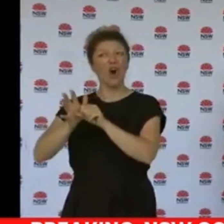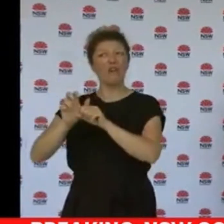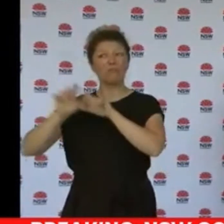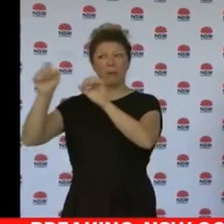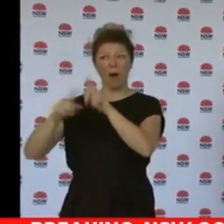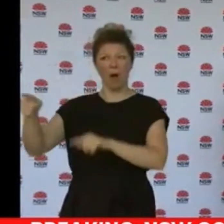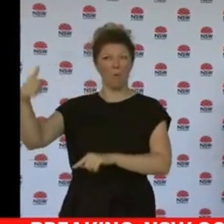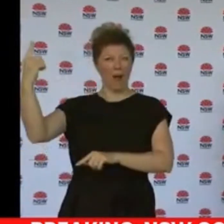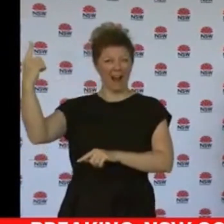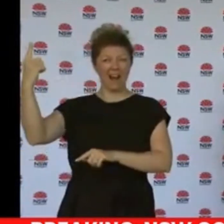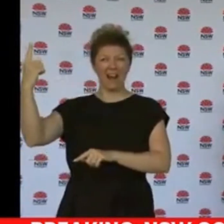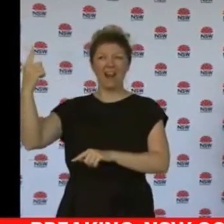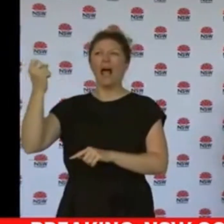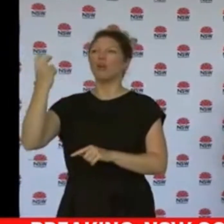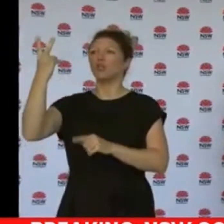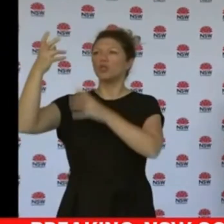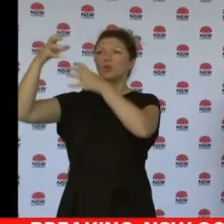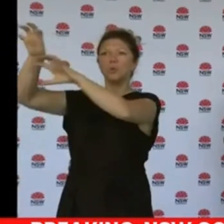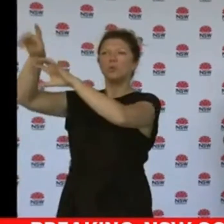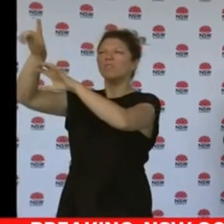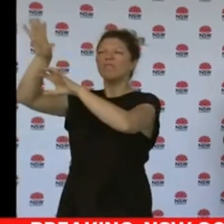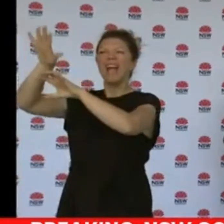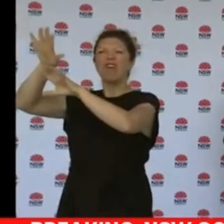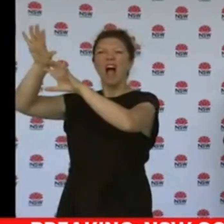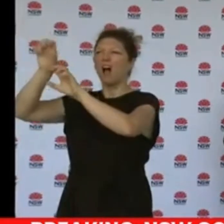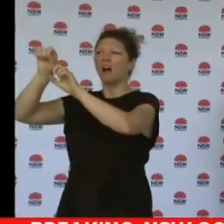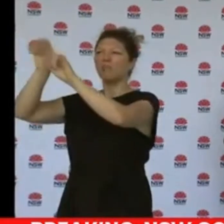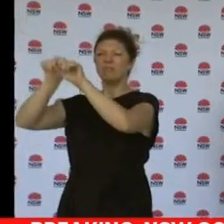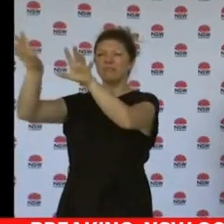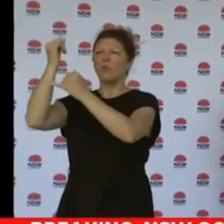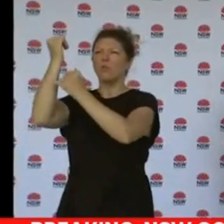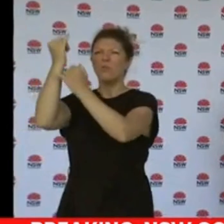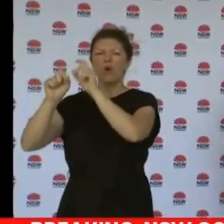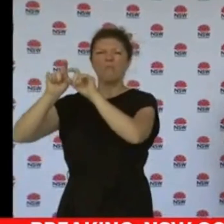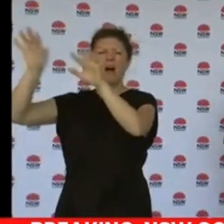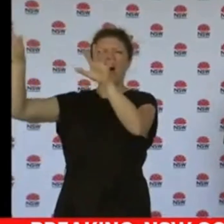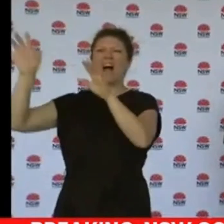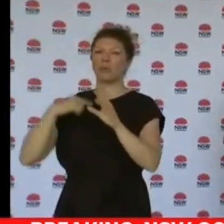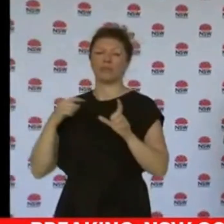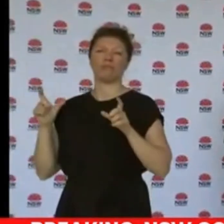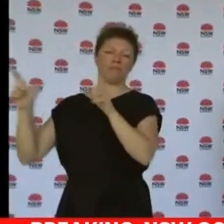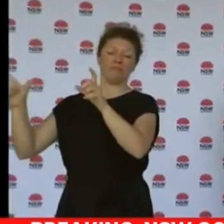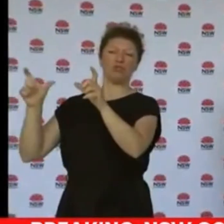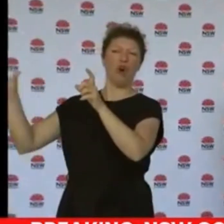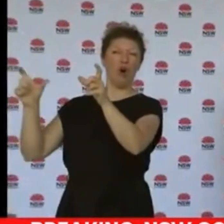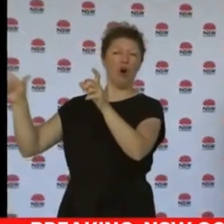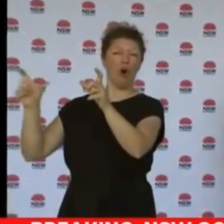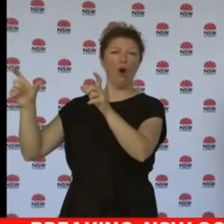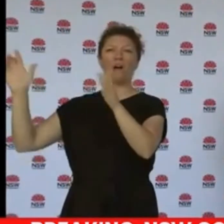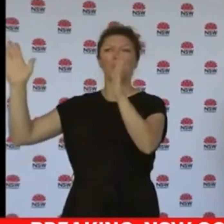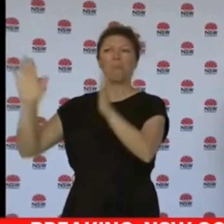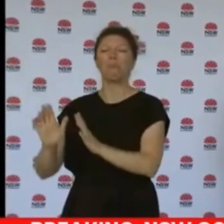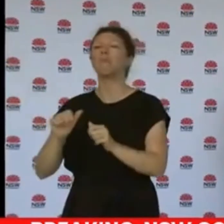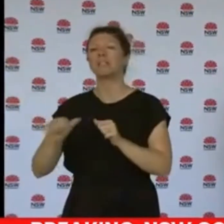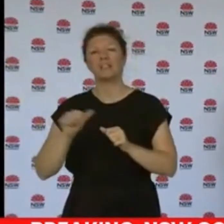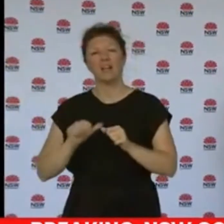was a couple of events at 2 local venues in the Avalon cluster which really seeded those number of cases and then created